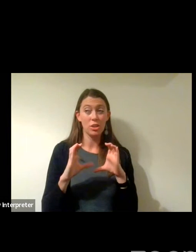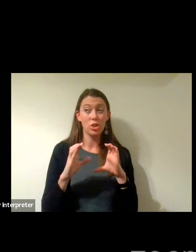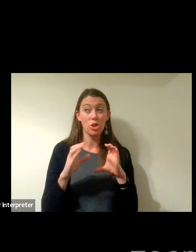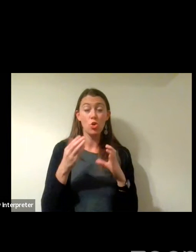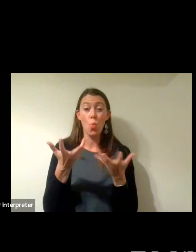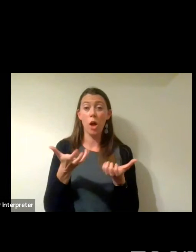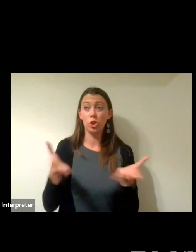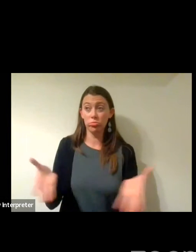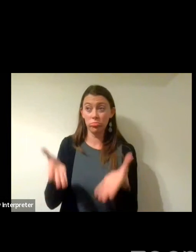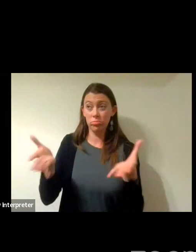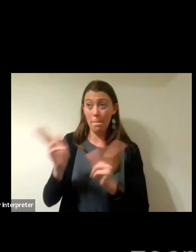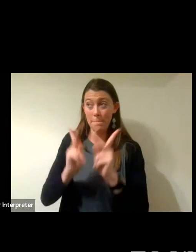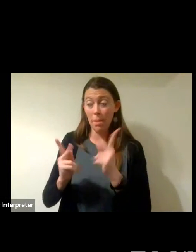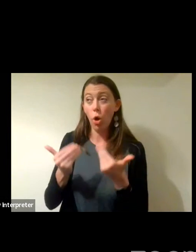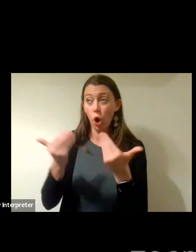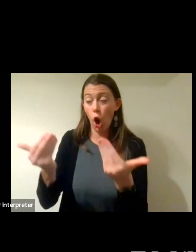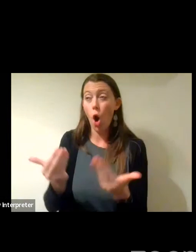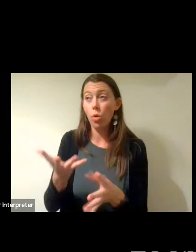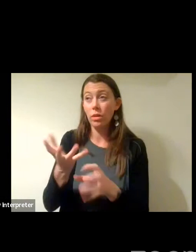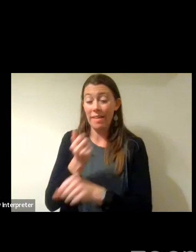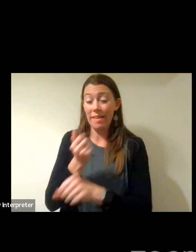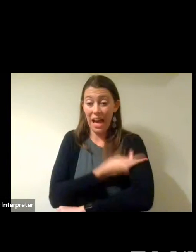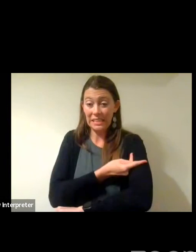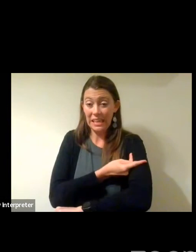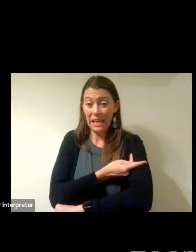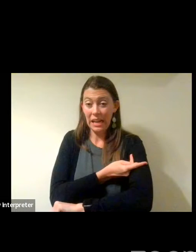severe disease and hospitalizations.